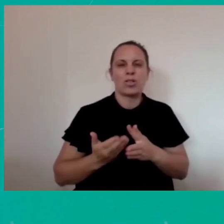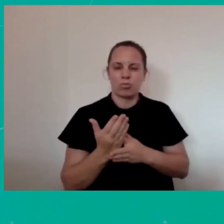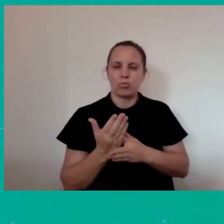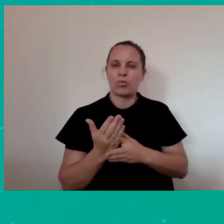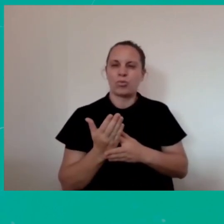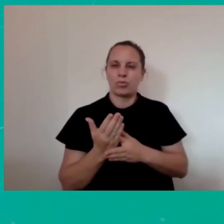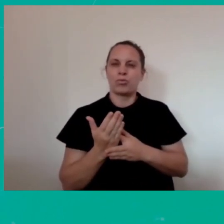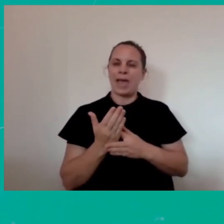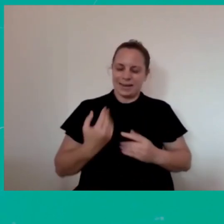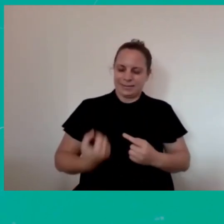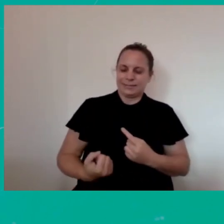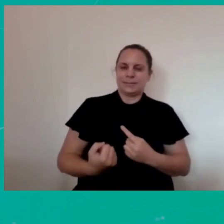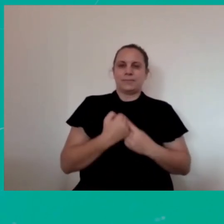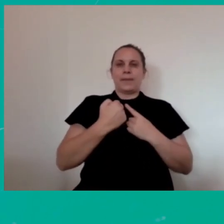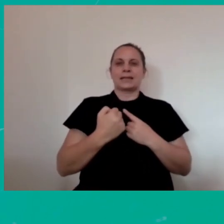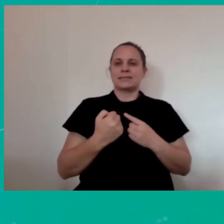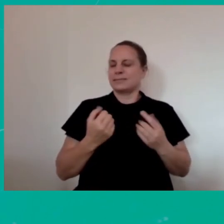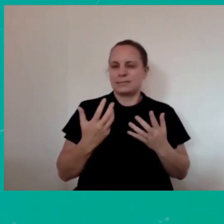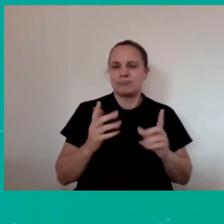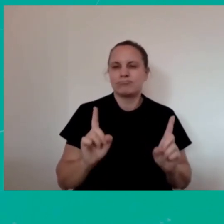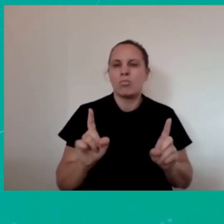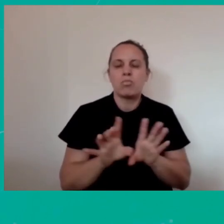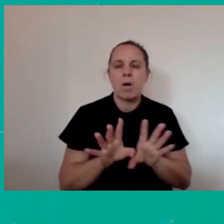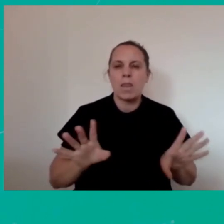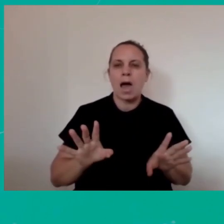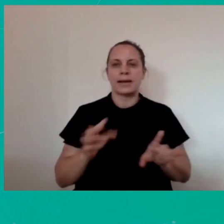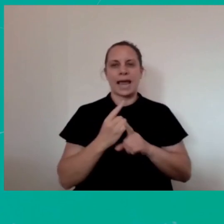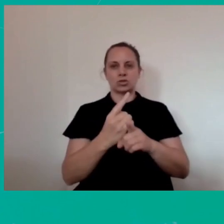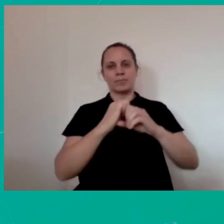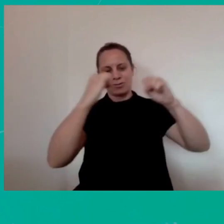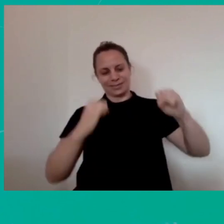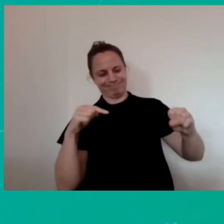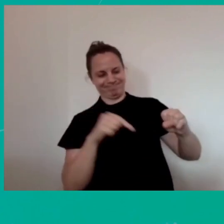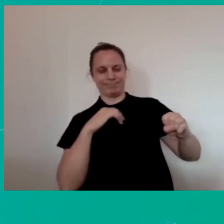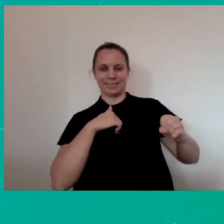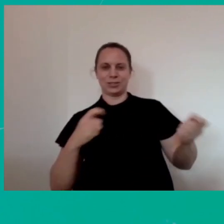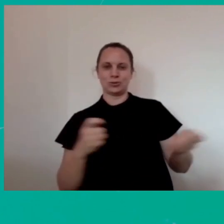impact of that harm, and she will also speak to the need for systemic change. Kei a koe te wā.